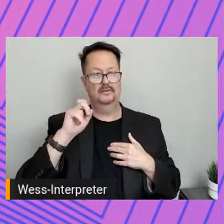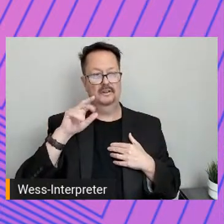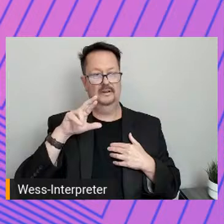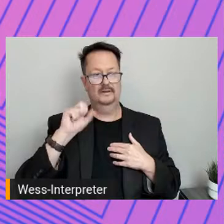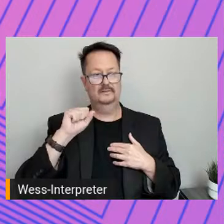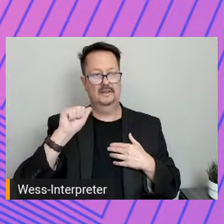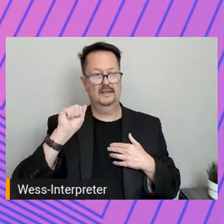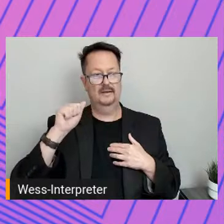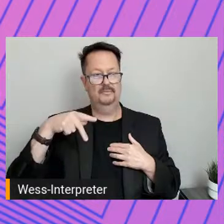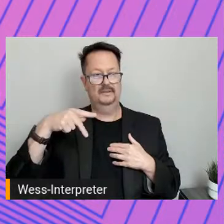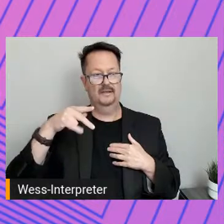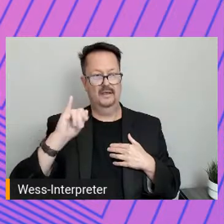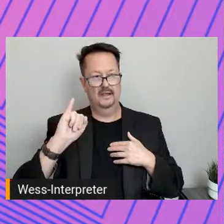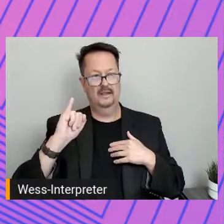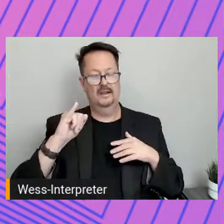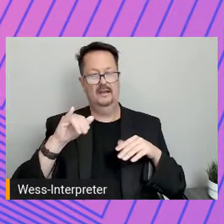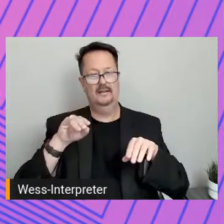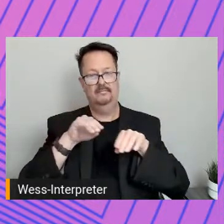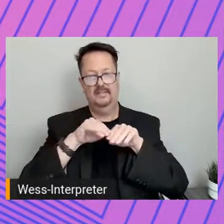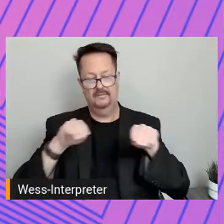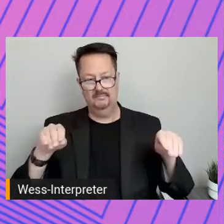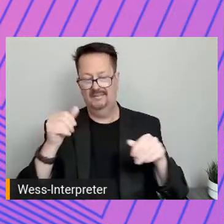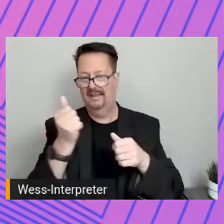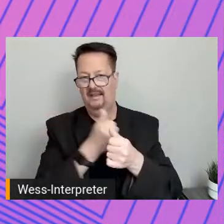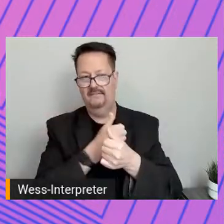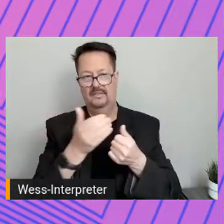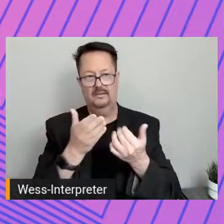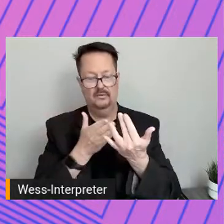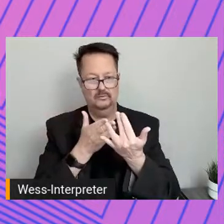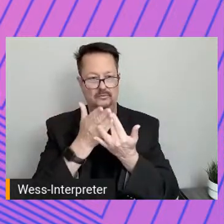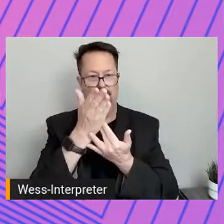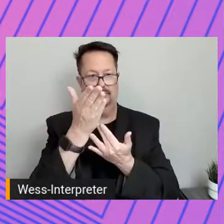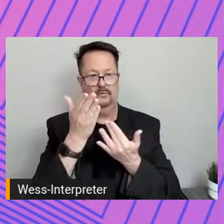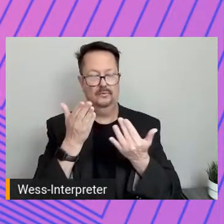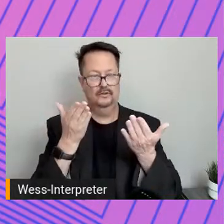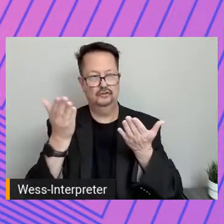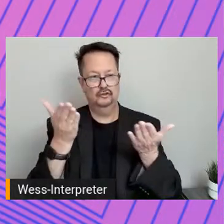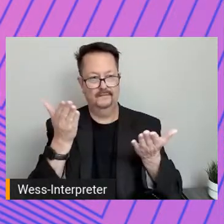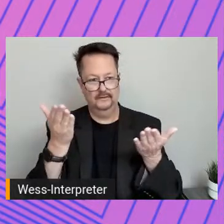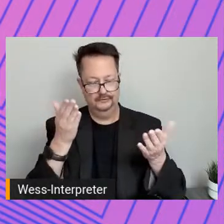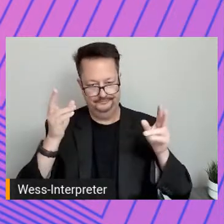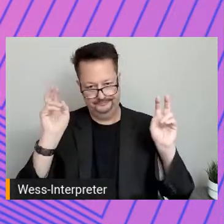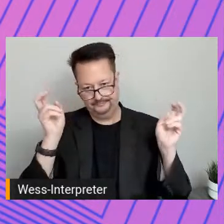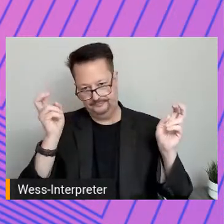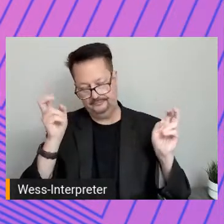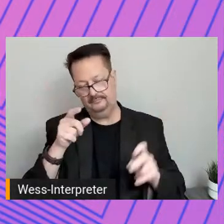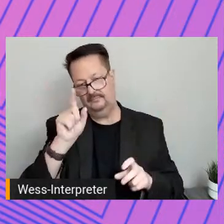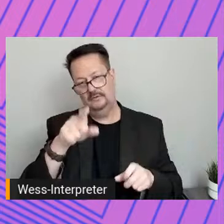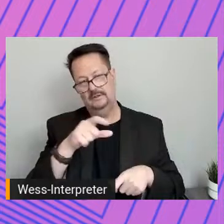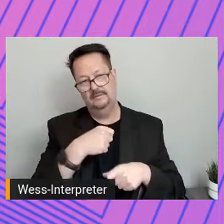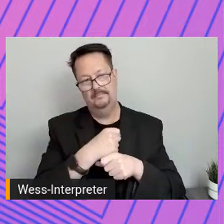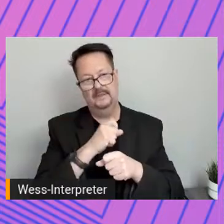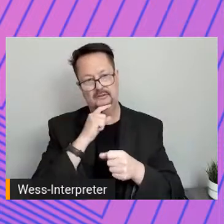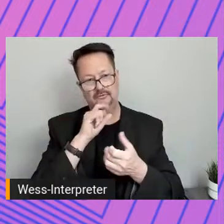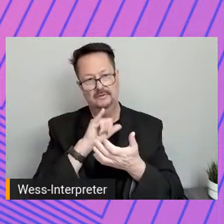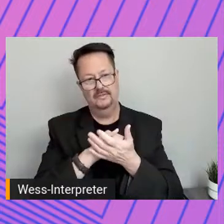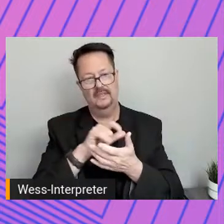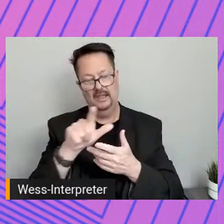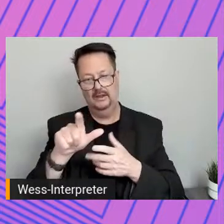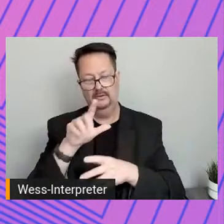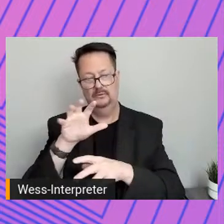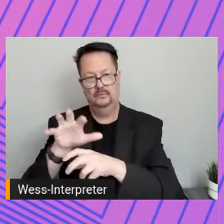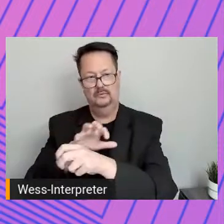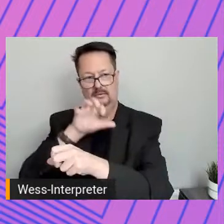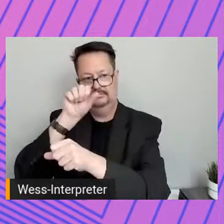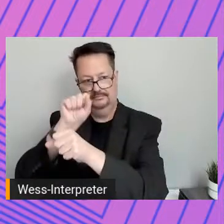platform. So everything goes through the API server. And so what you need to make sure of is to ensure that you're securing your API server as